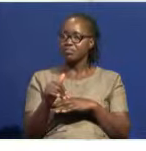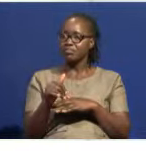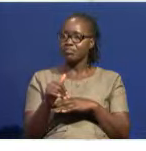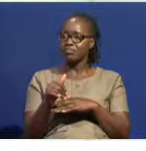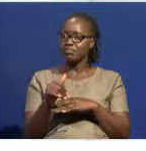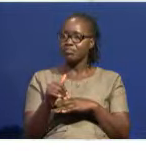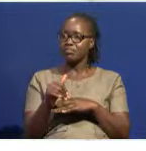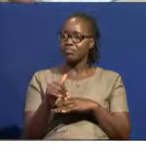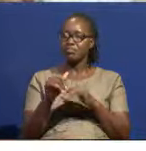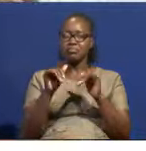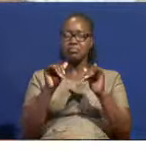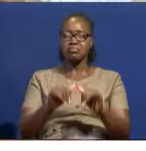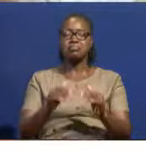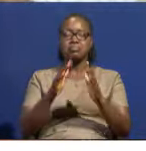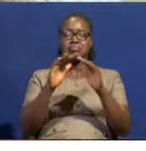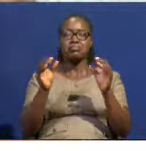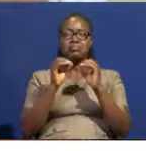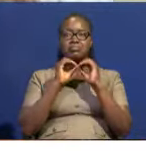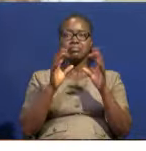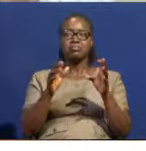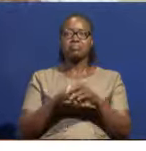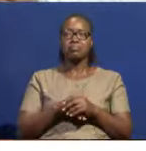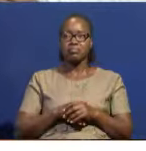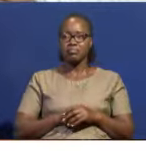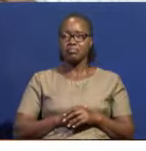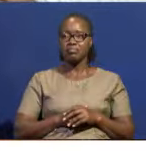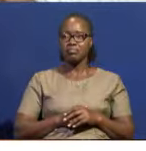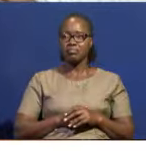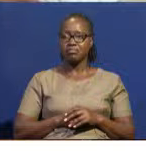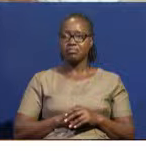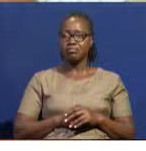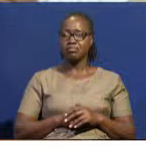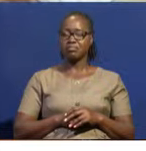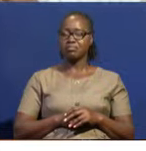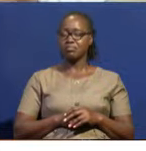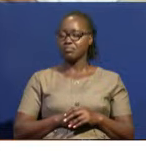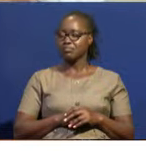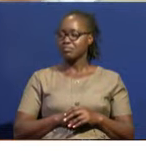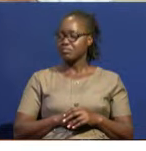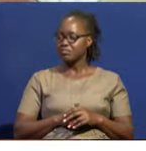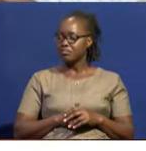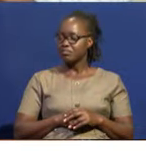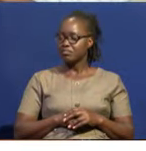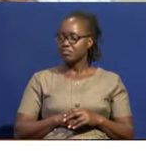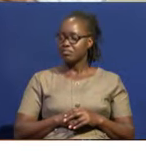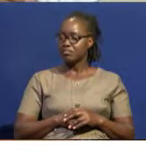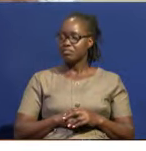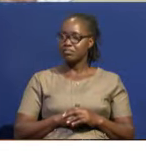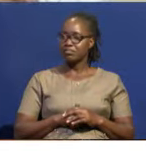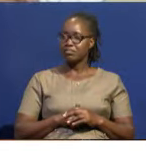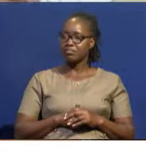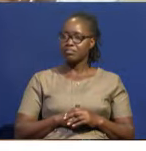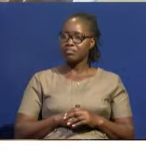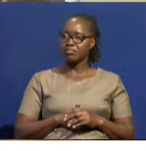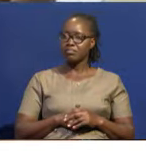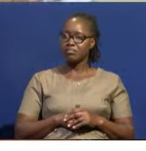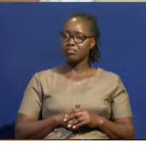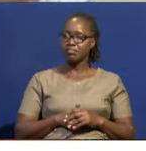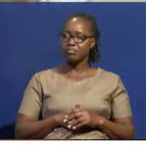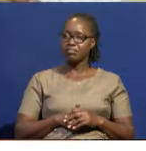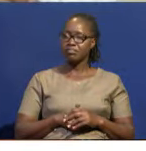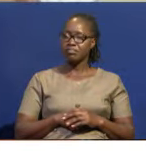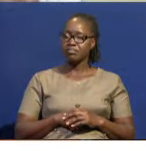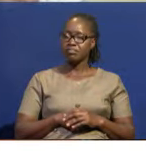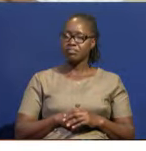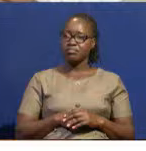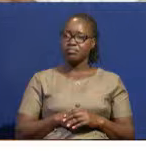didn't stay in the house. This is the invoice of Olekina that he